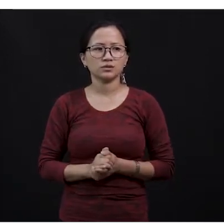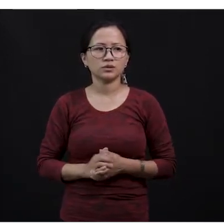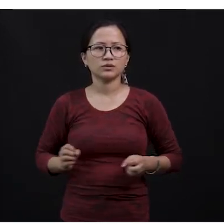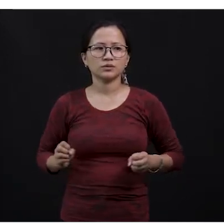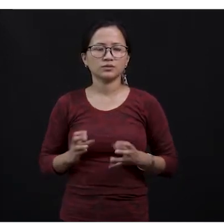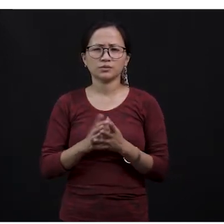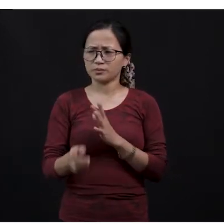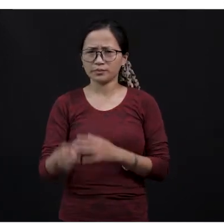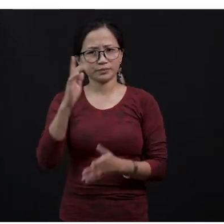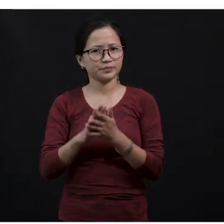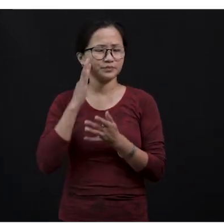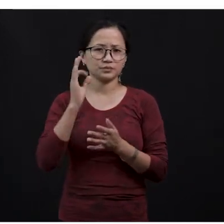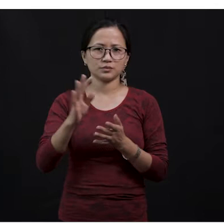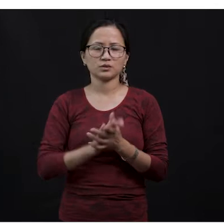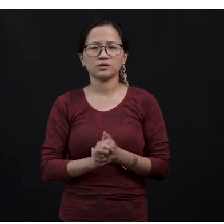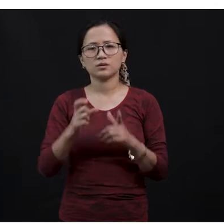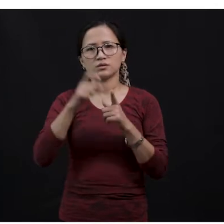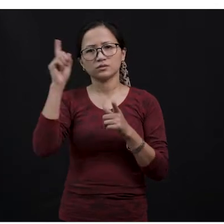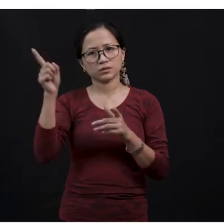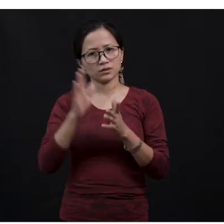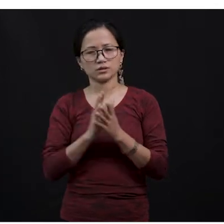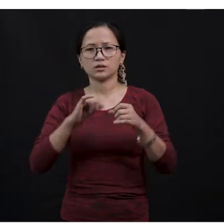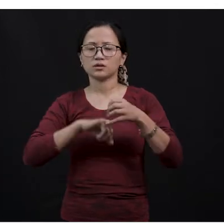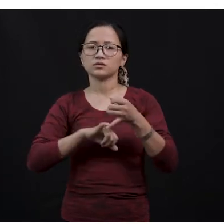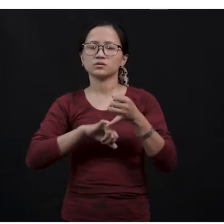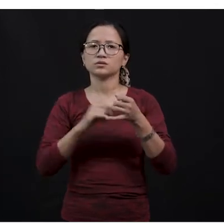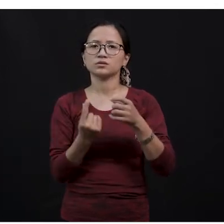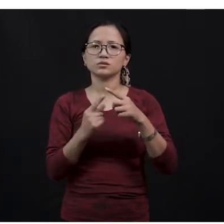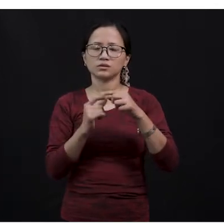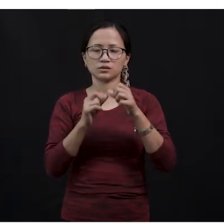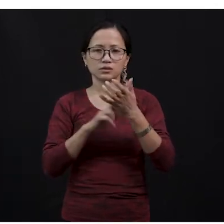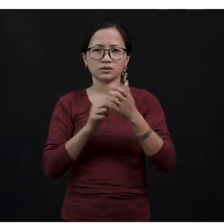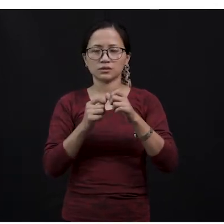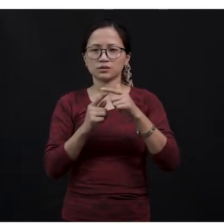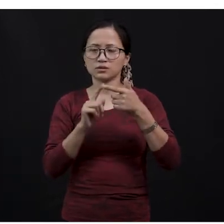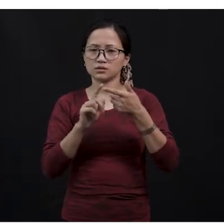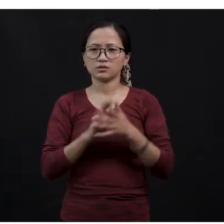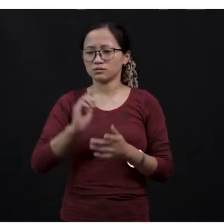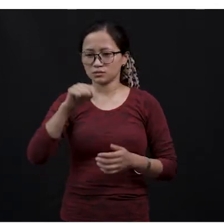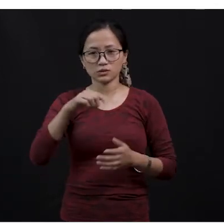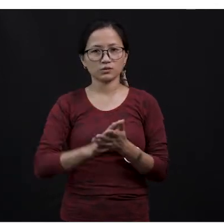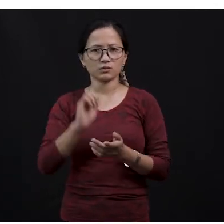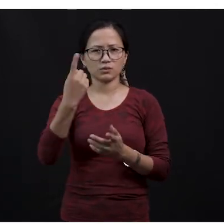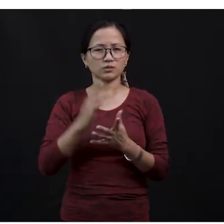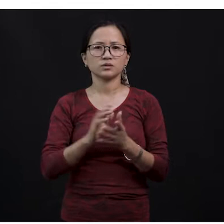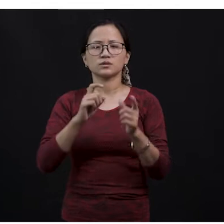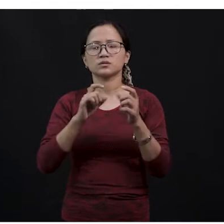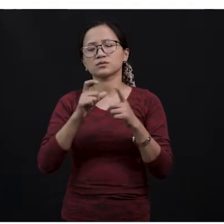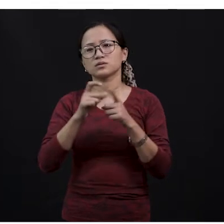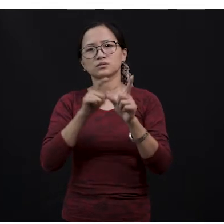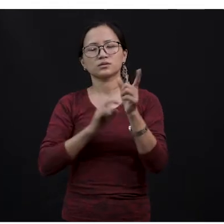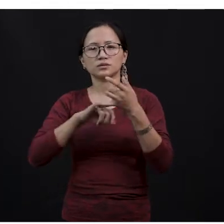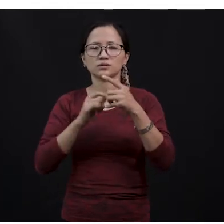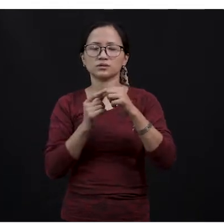was the most important dynasties of the Delhi Sultanate. Why? Because this was the only dynasty which ruled